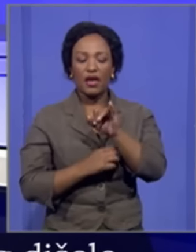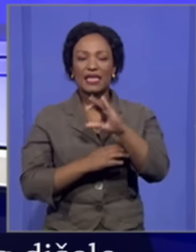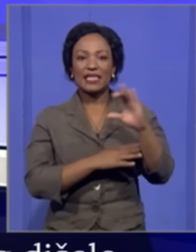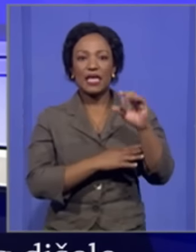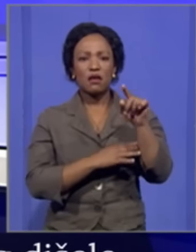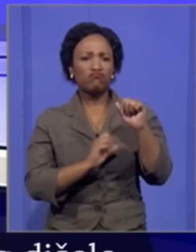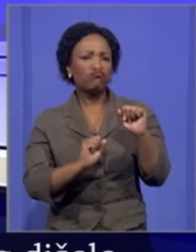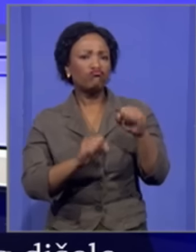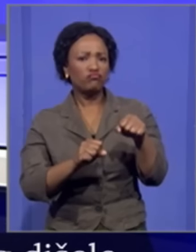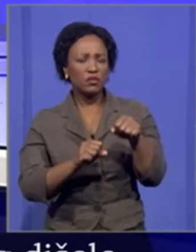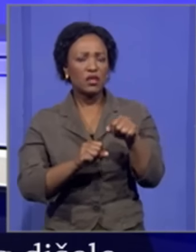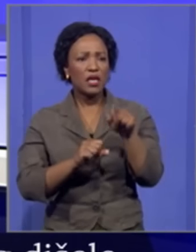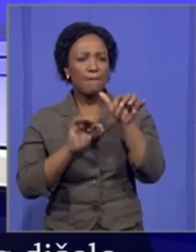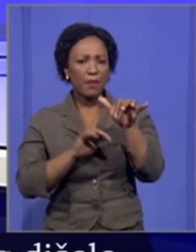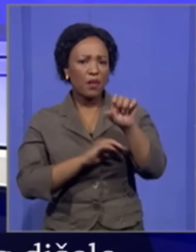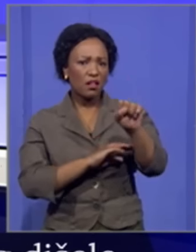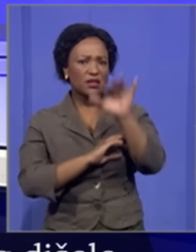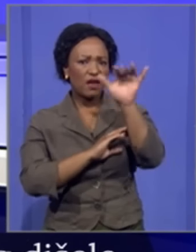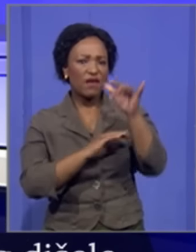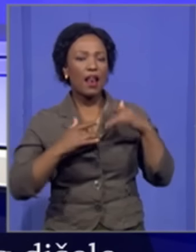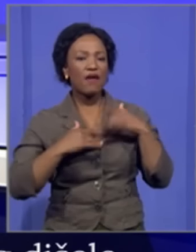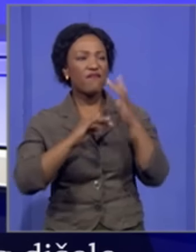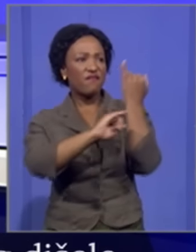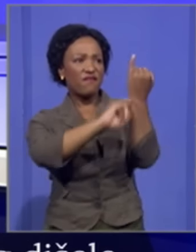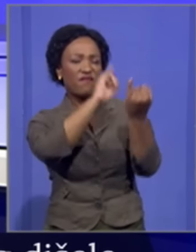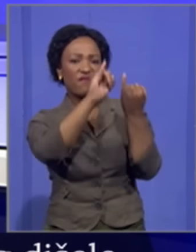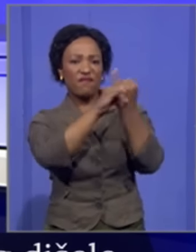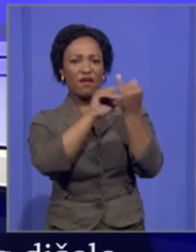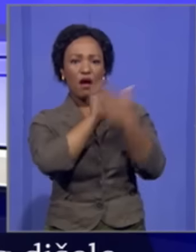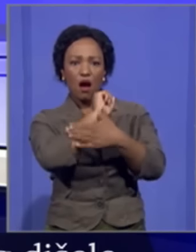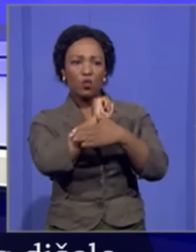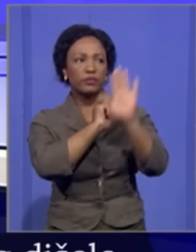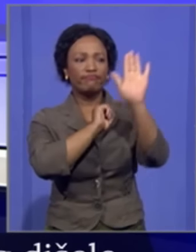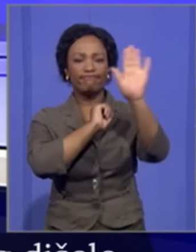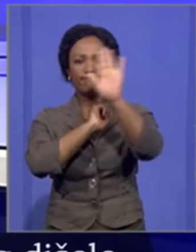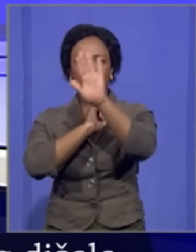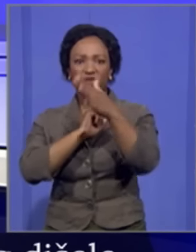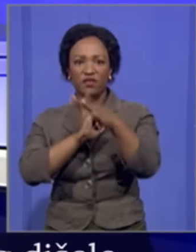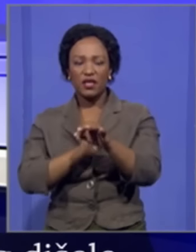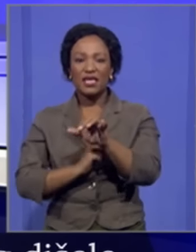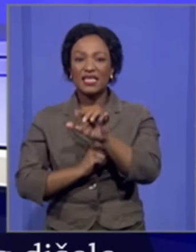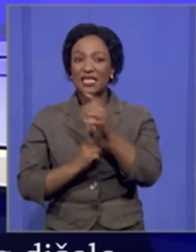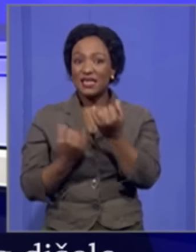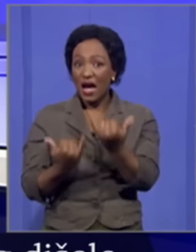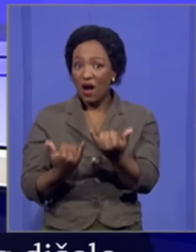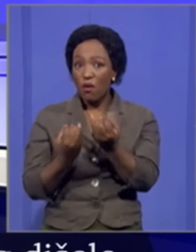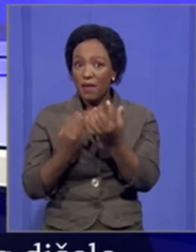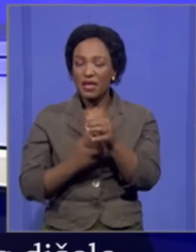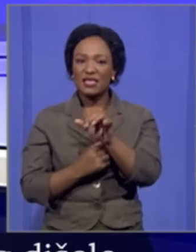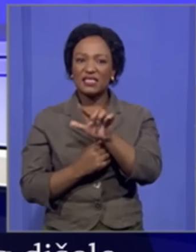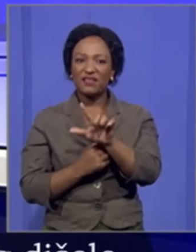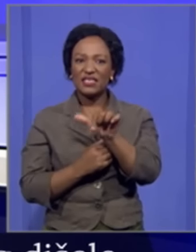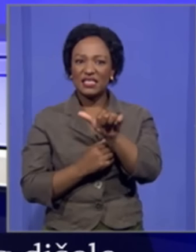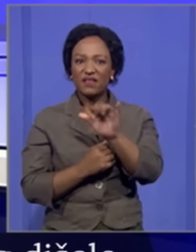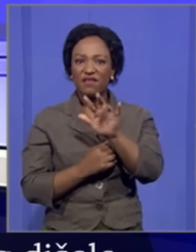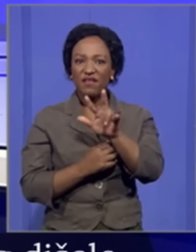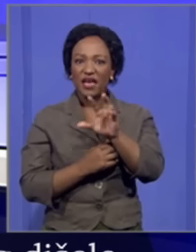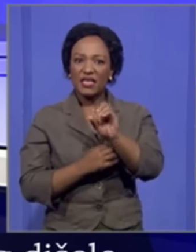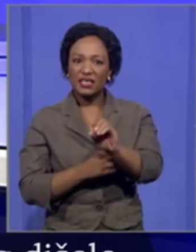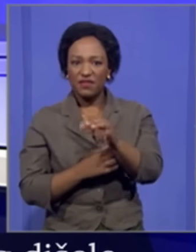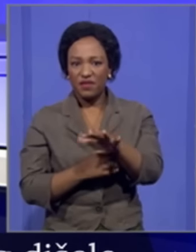maAfrika Borwa a dulago ka dinageng tša ka moše go tšea karolo dikgethong ke palomoka ya batho ba dikete tše 70 560